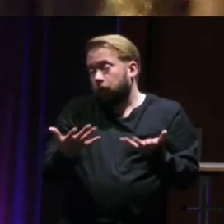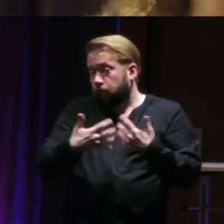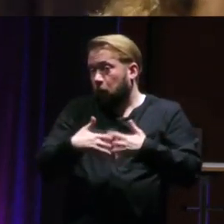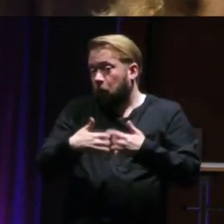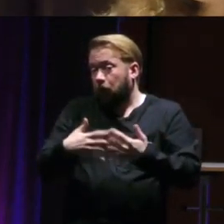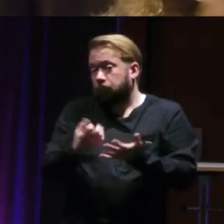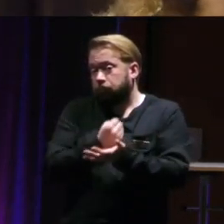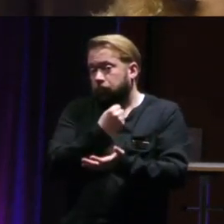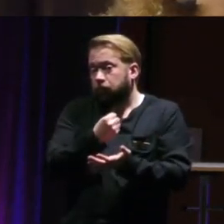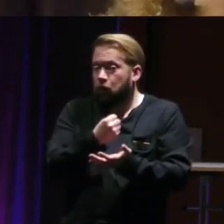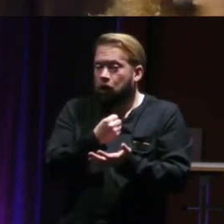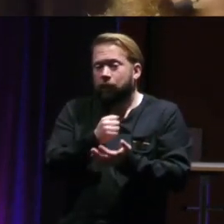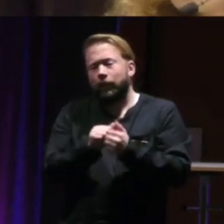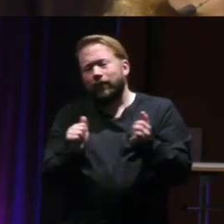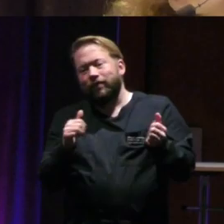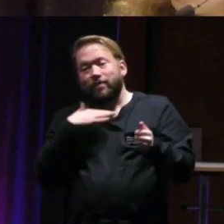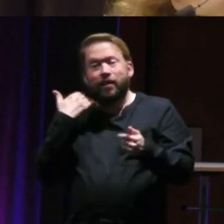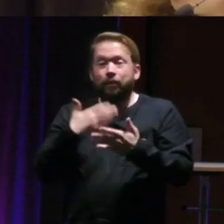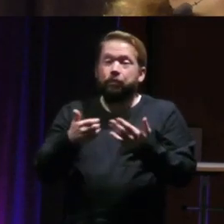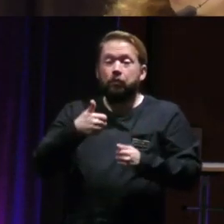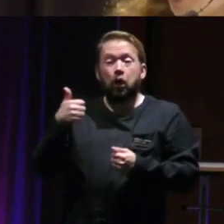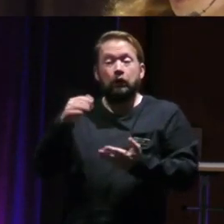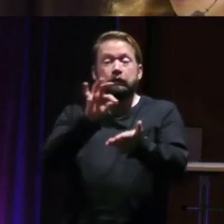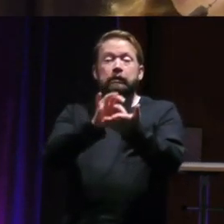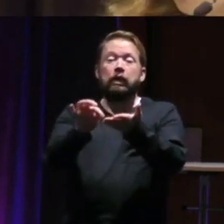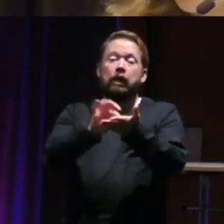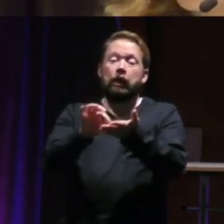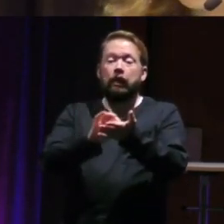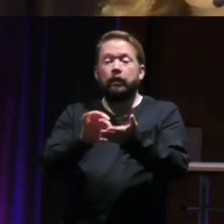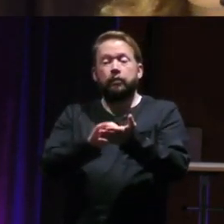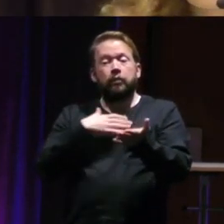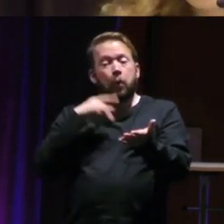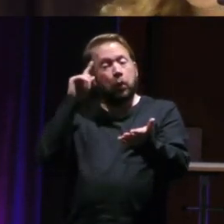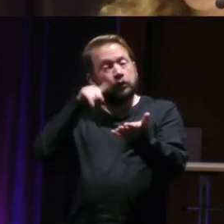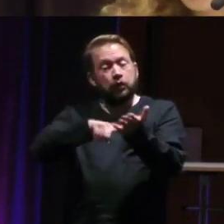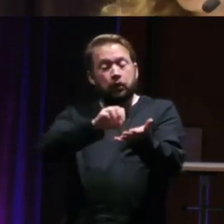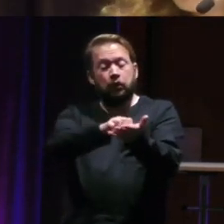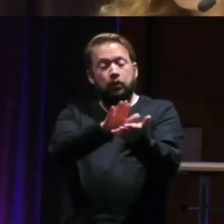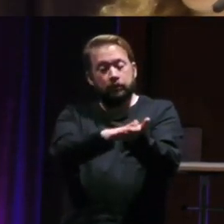It's not enough just to write down your position.